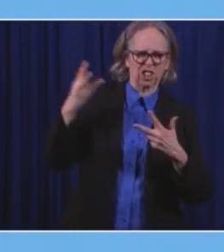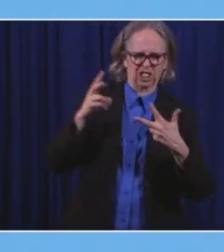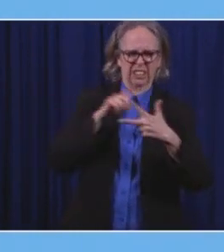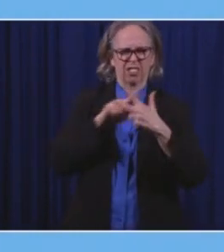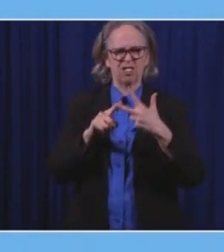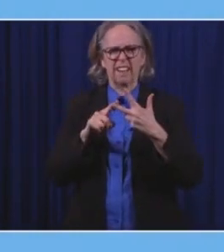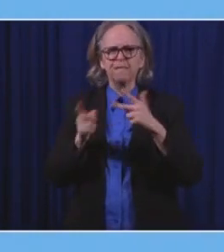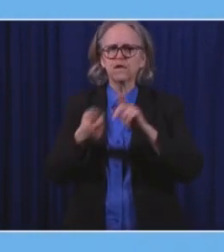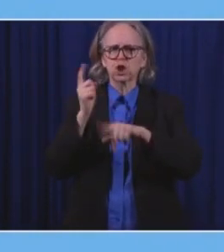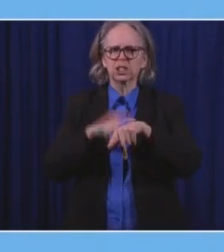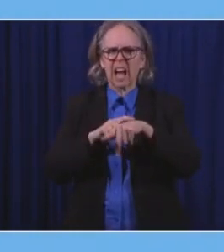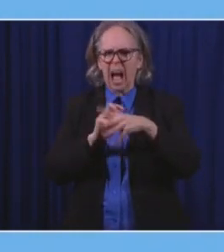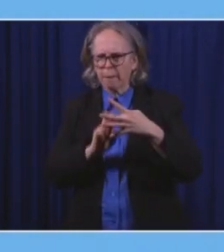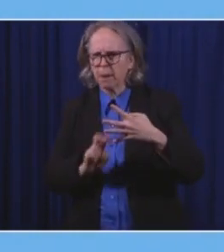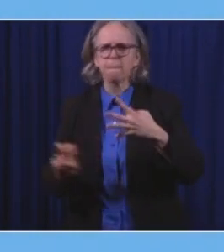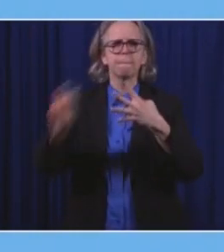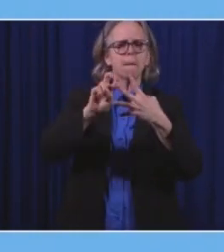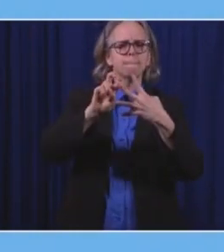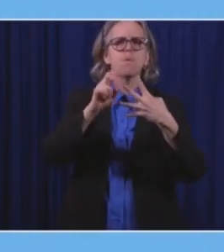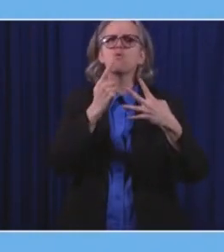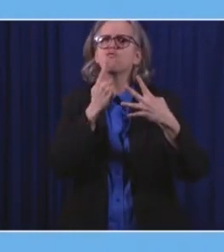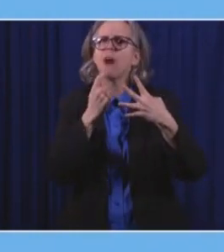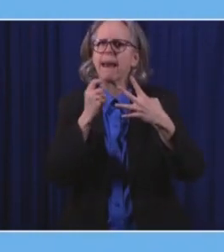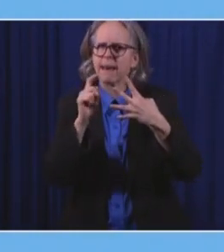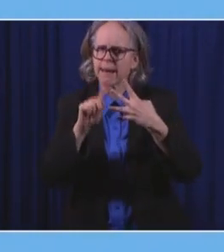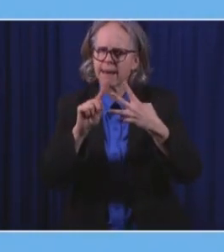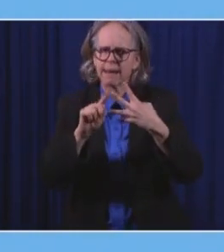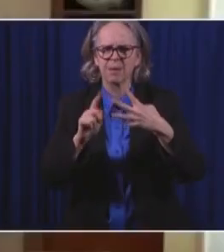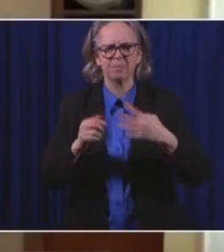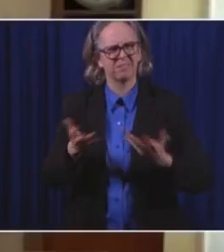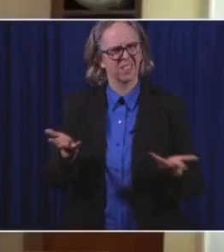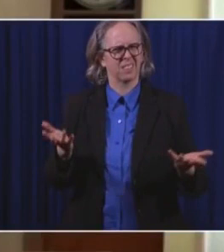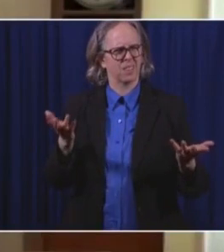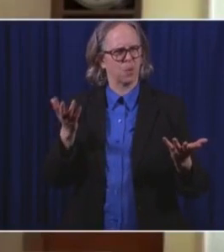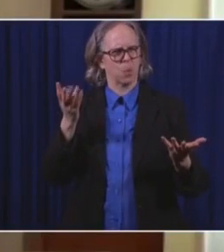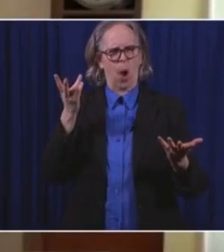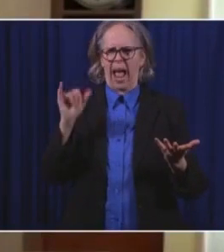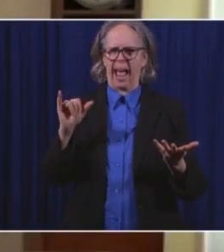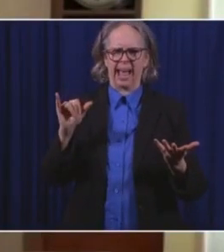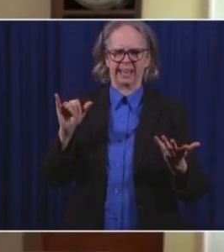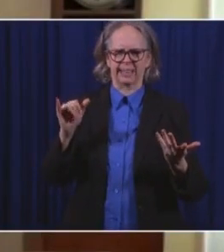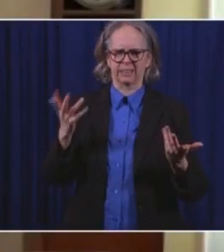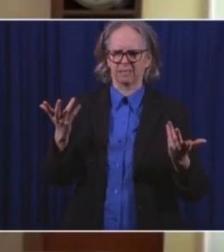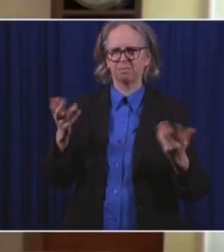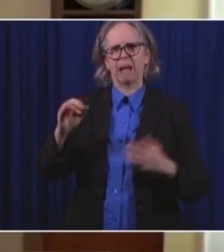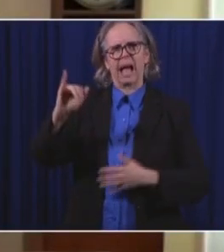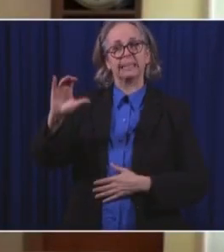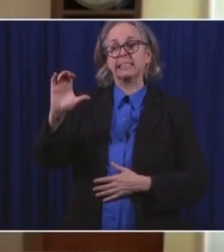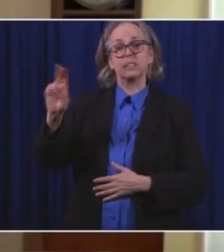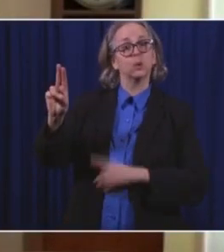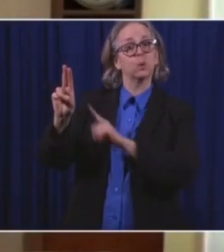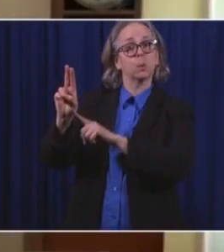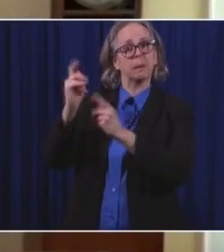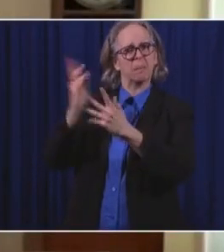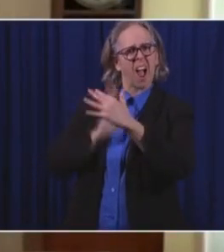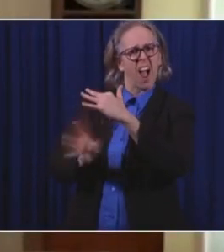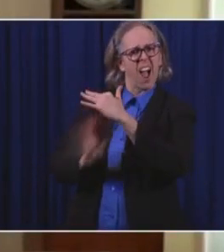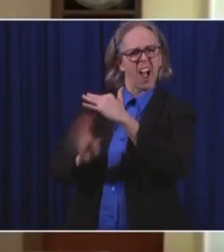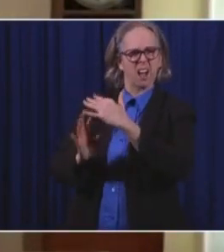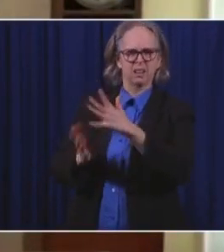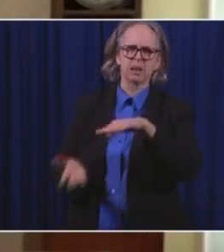number 7, which measures the number of people in the ICU and more specifically in the ICU